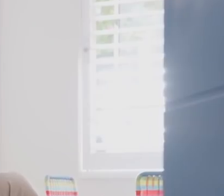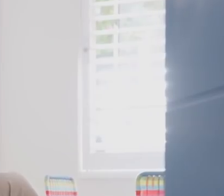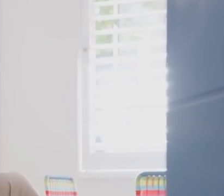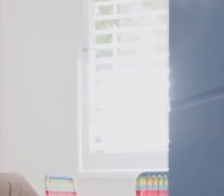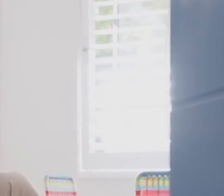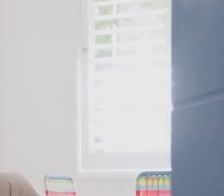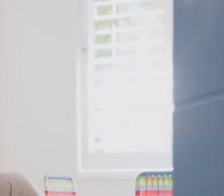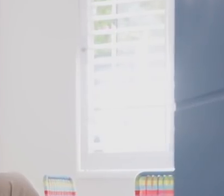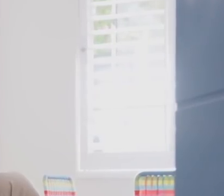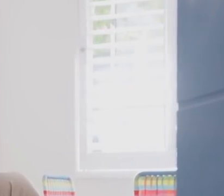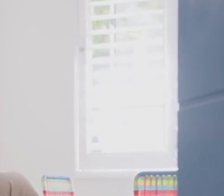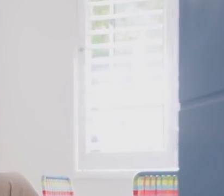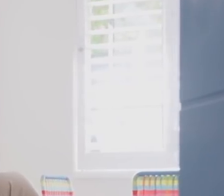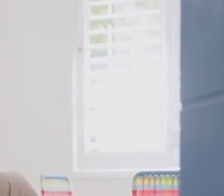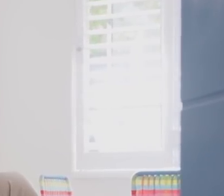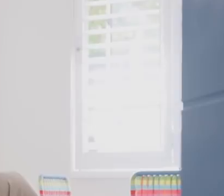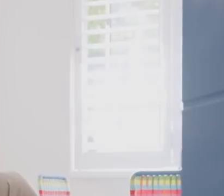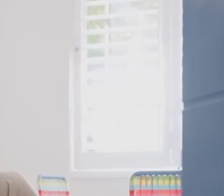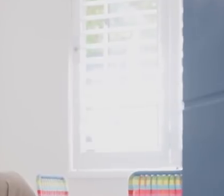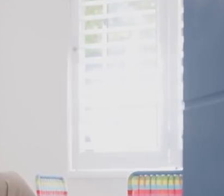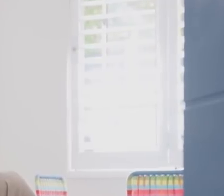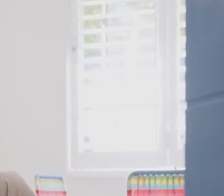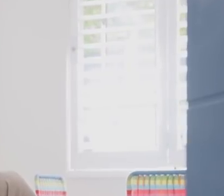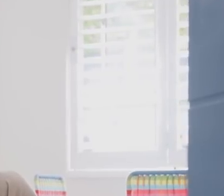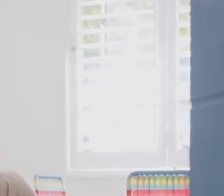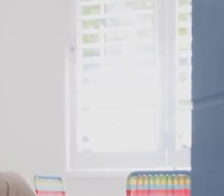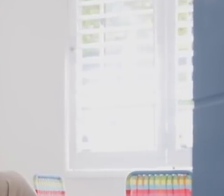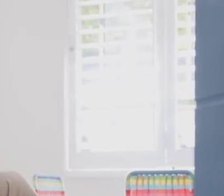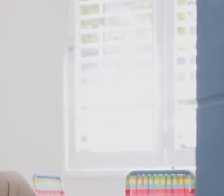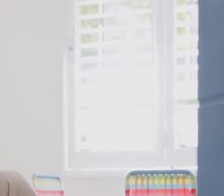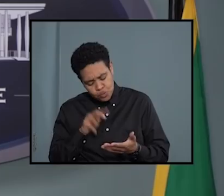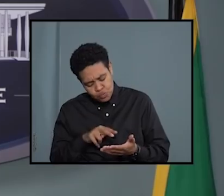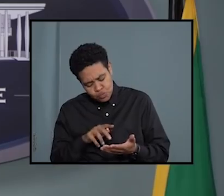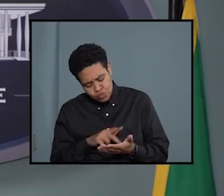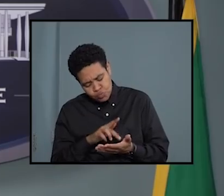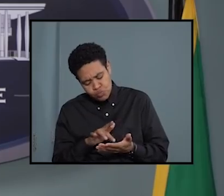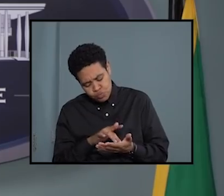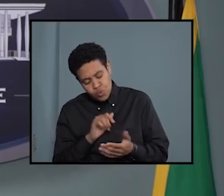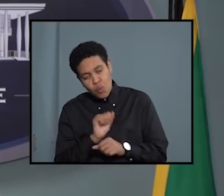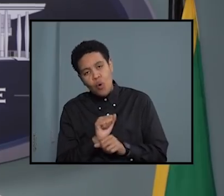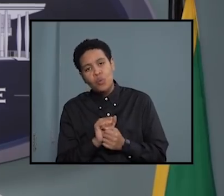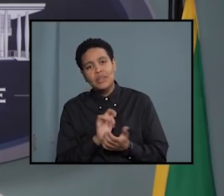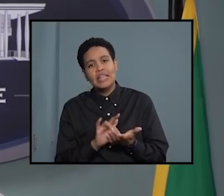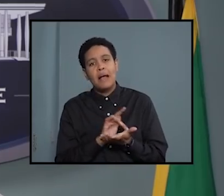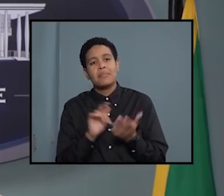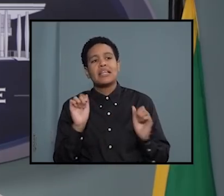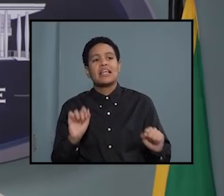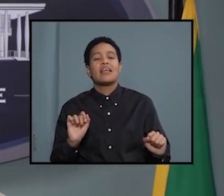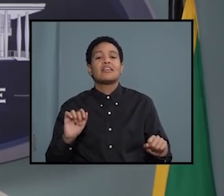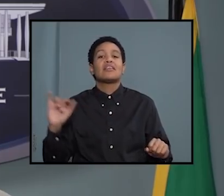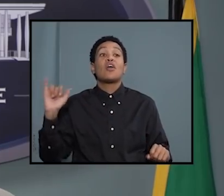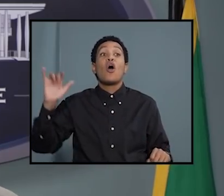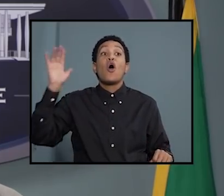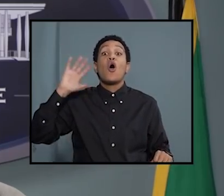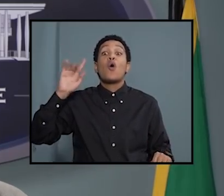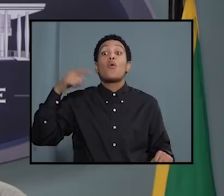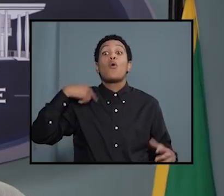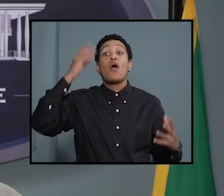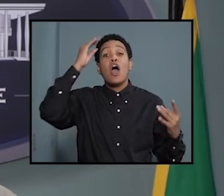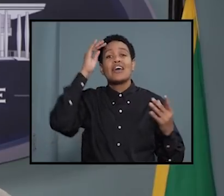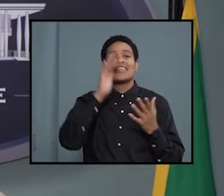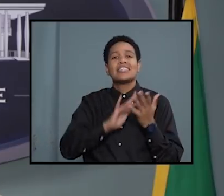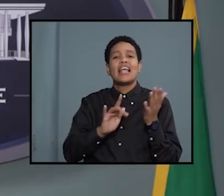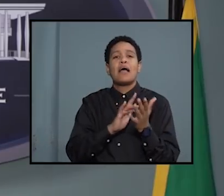the lectures are sent to them, downloaded, and they're able to work with these tablets. Gone are the days when we consider